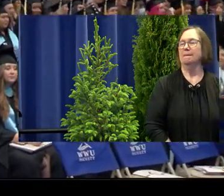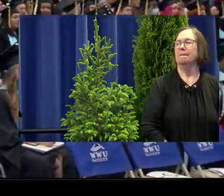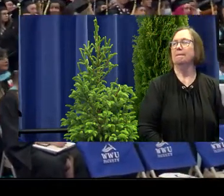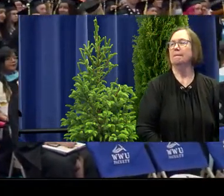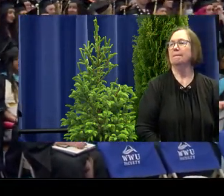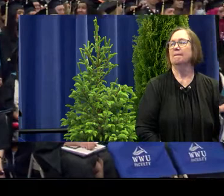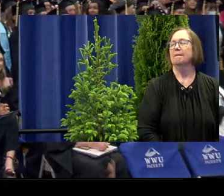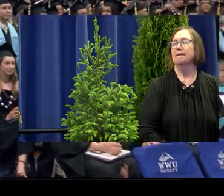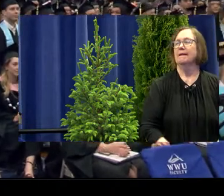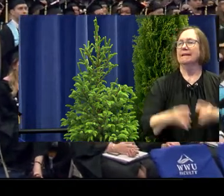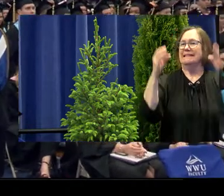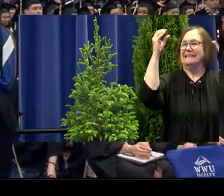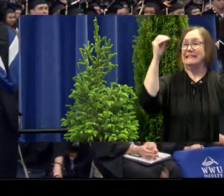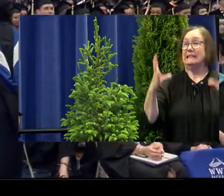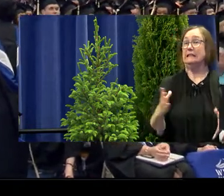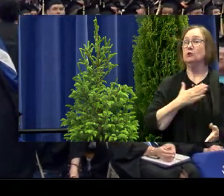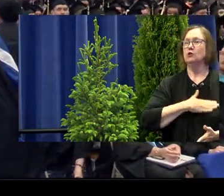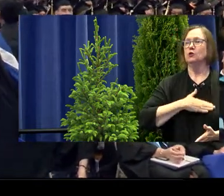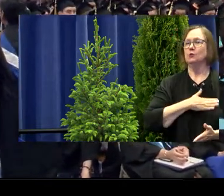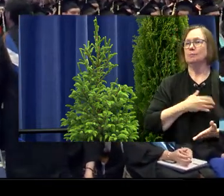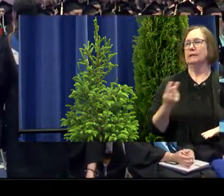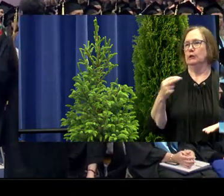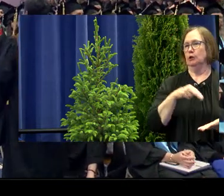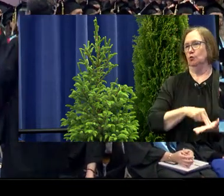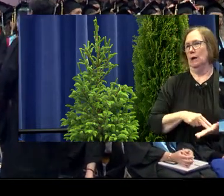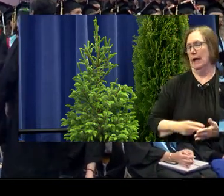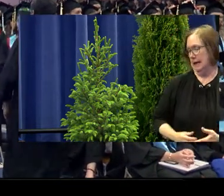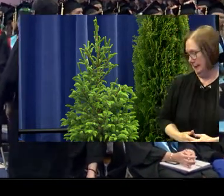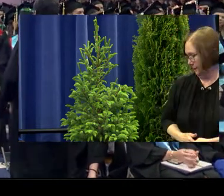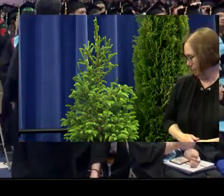Will the faculty please rise?